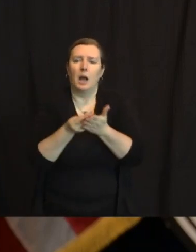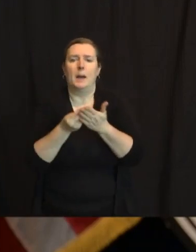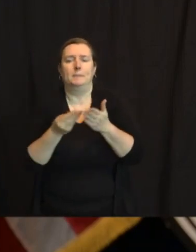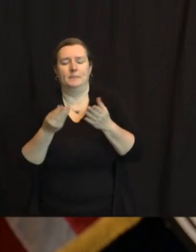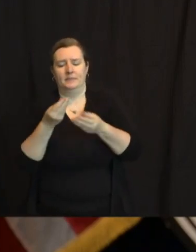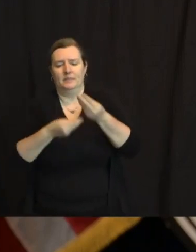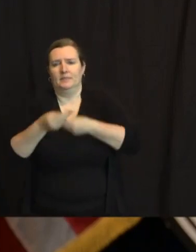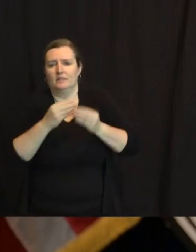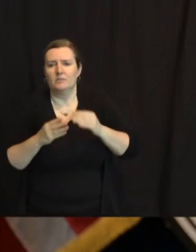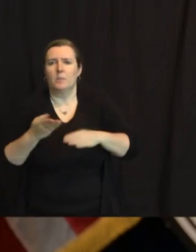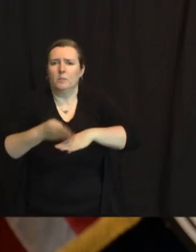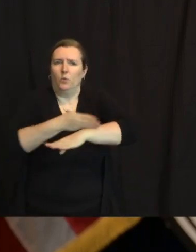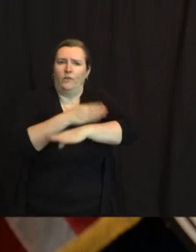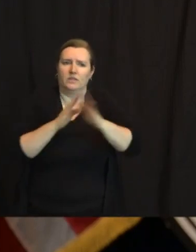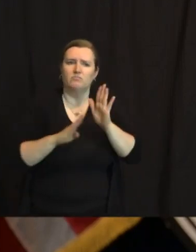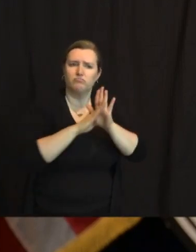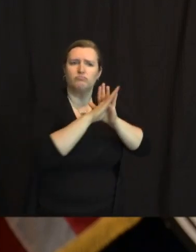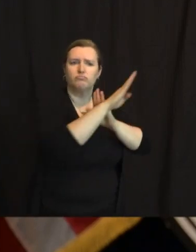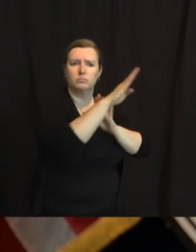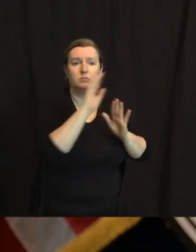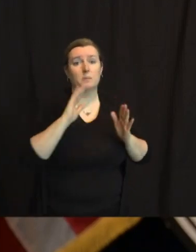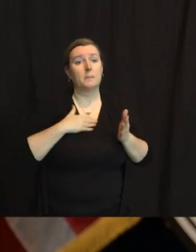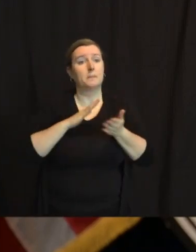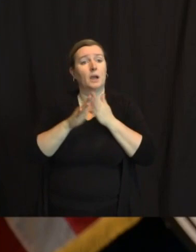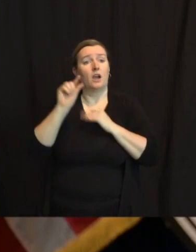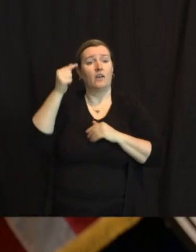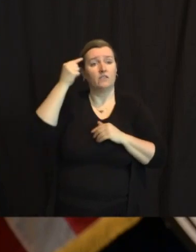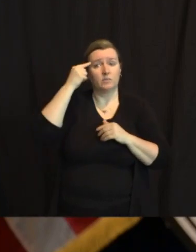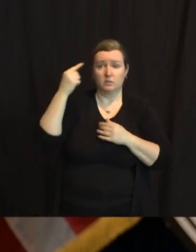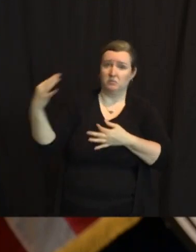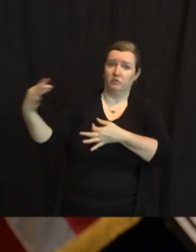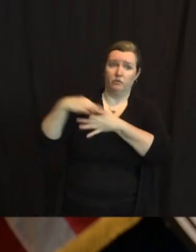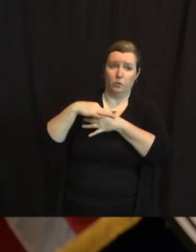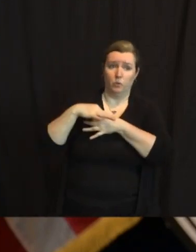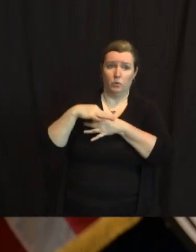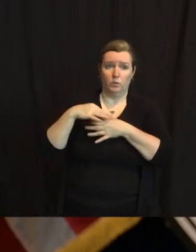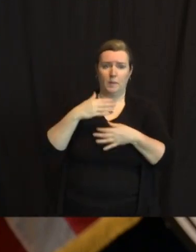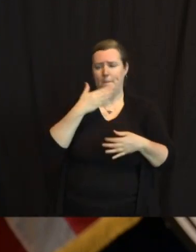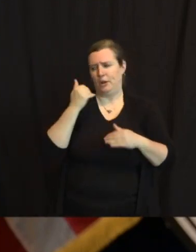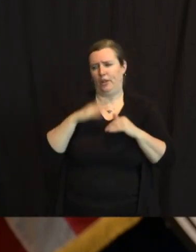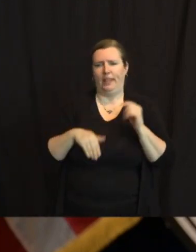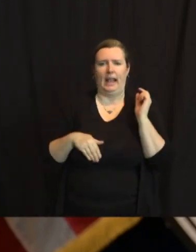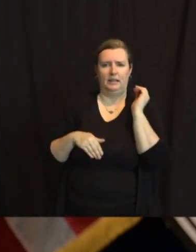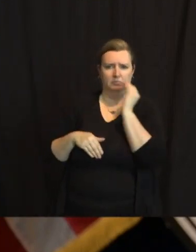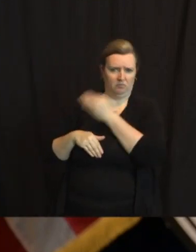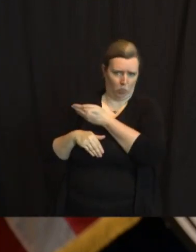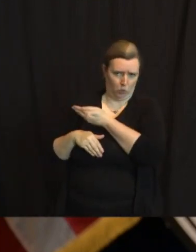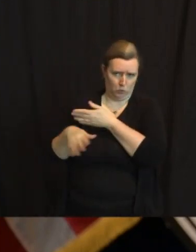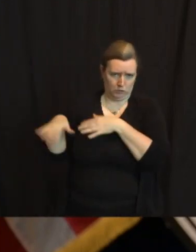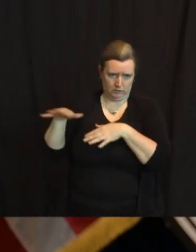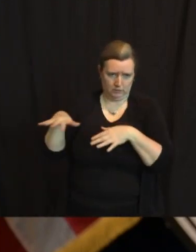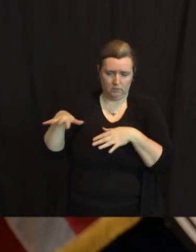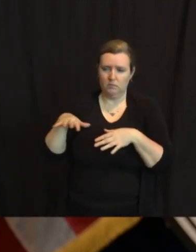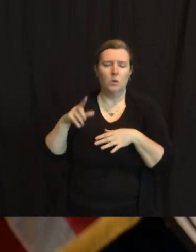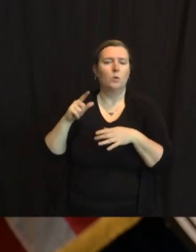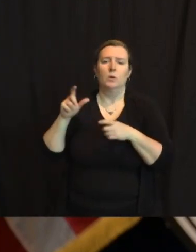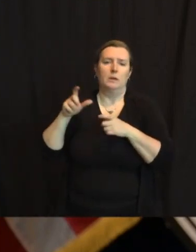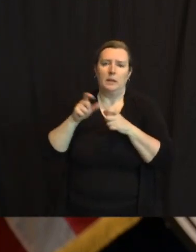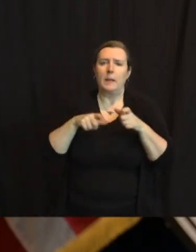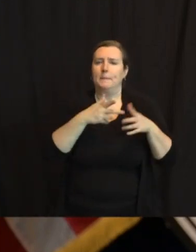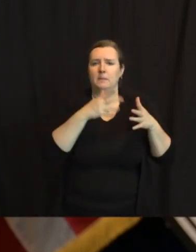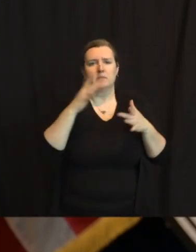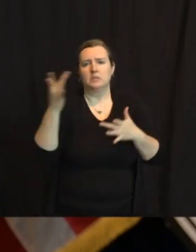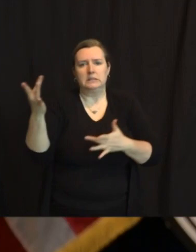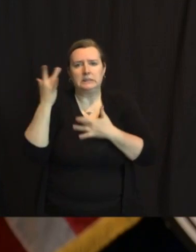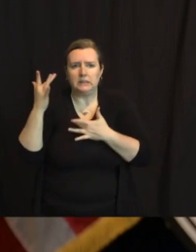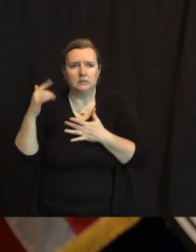also got here based on, at least in part, on the fact that folks are sick and tired of the way things have been working in this